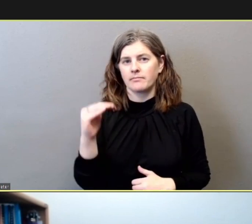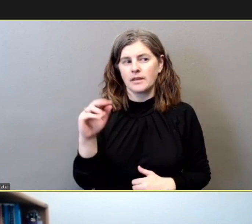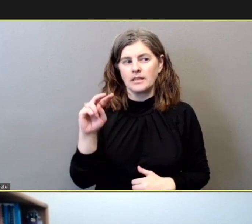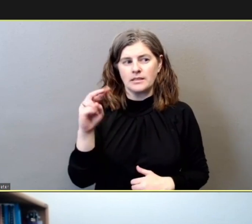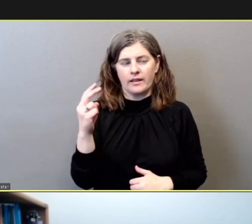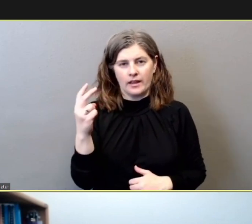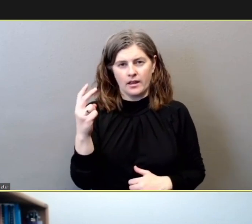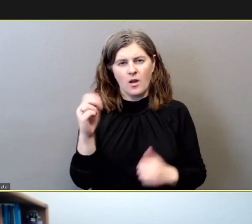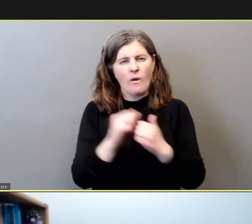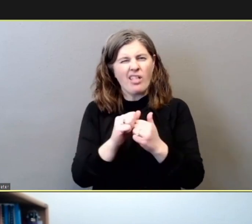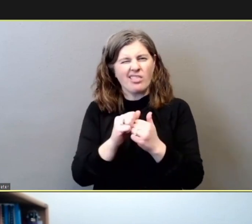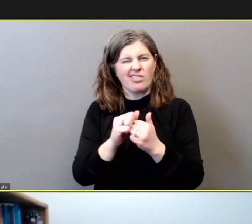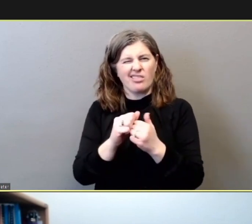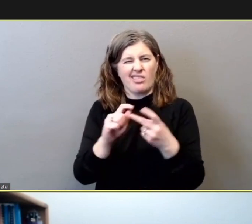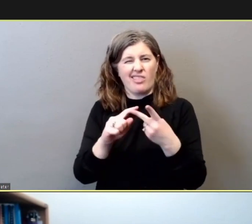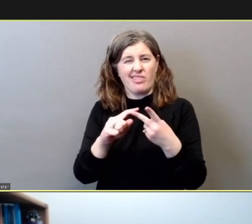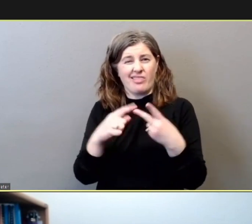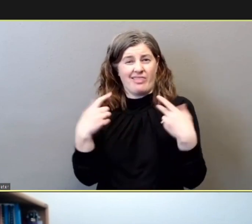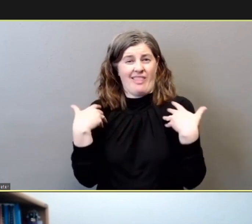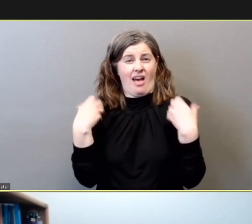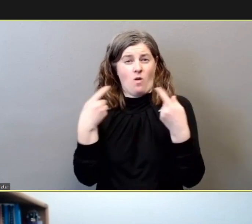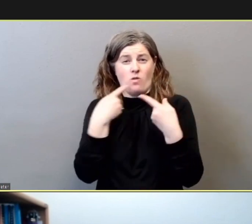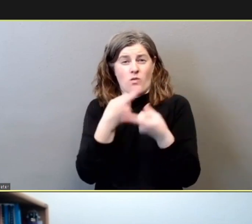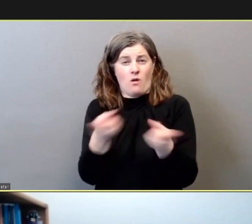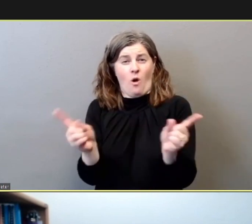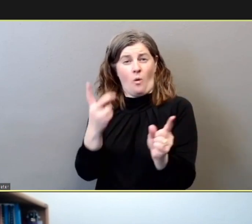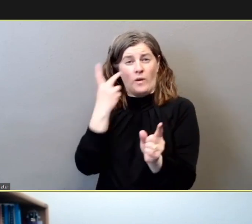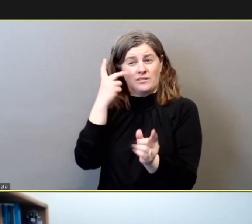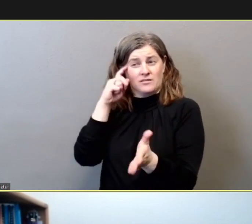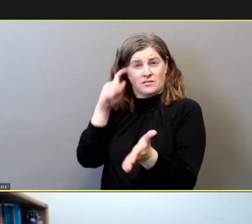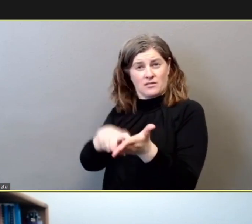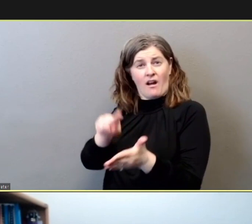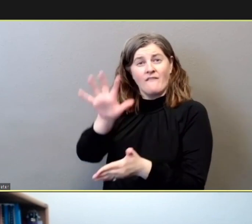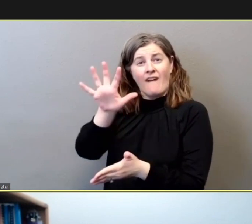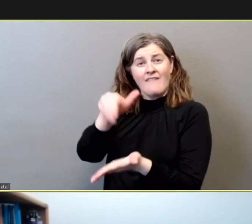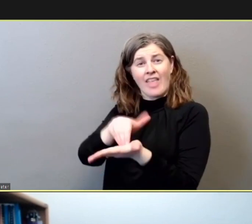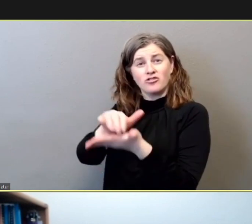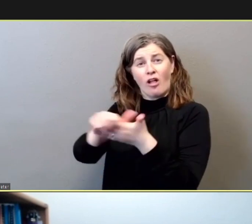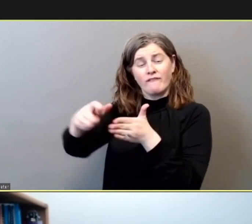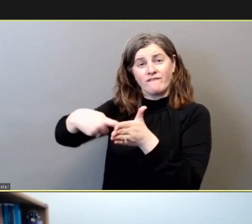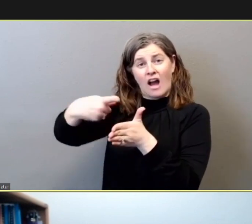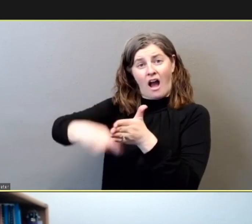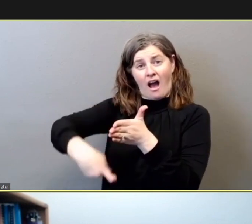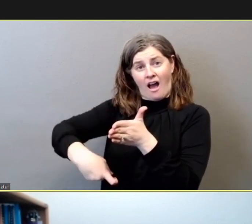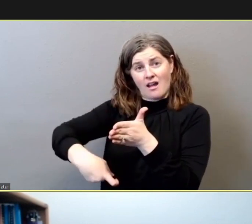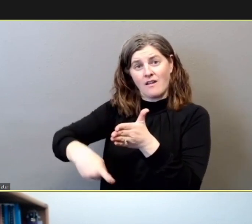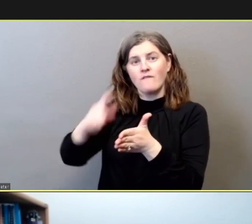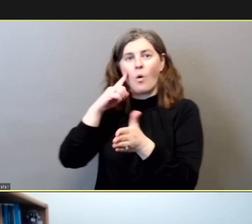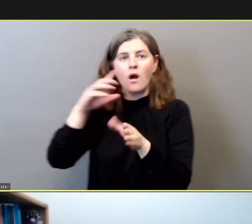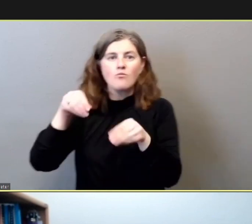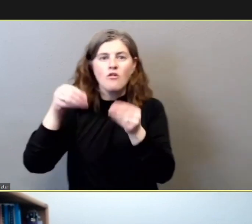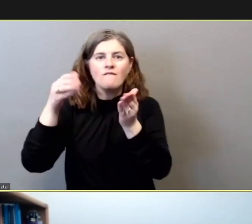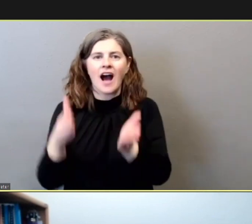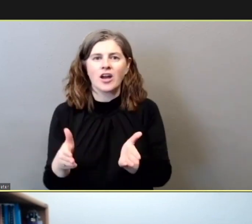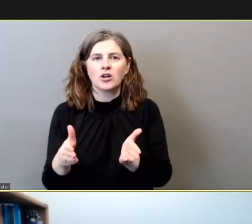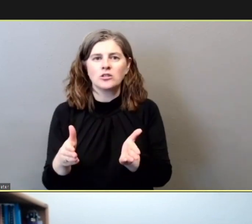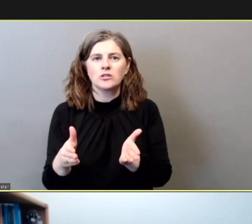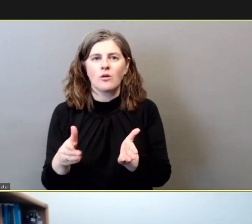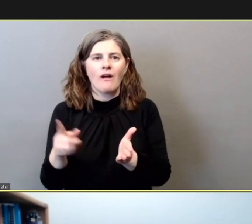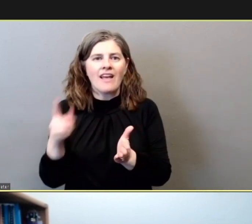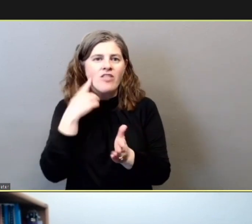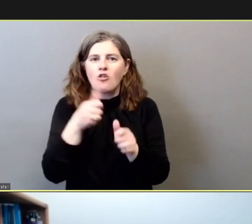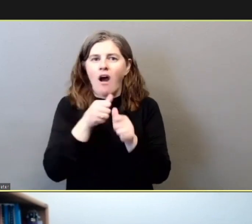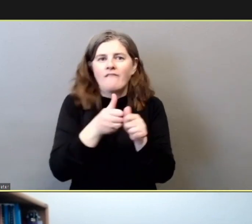Secondly, with the public health order, we saw that there would be a $5,000 fine for providers or people who are not following